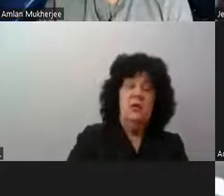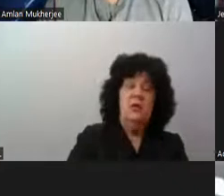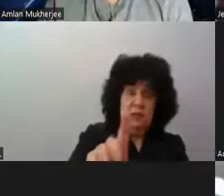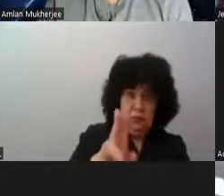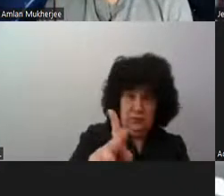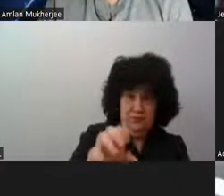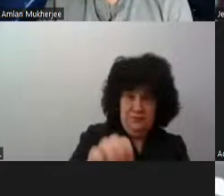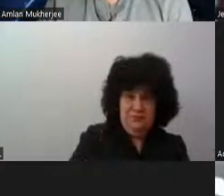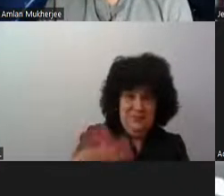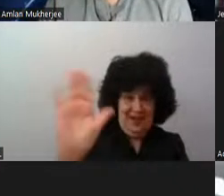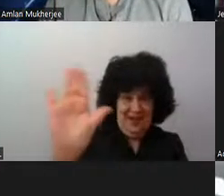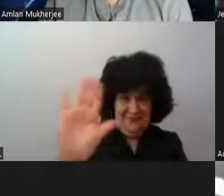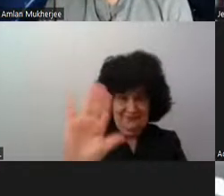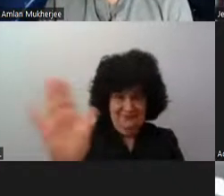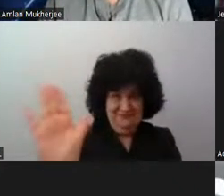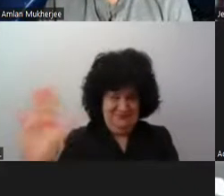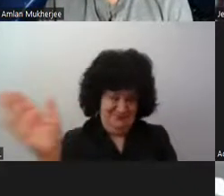Hey, Nicholas, how are you?